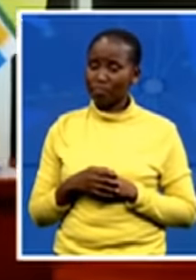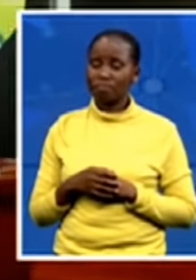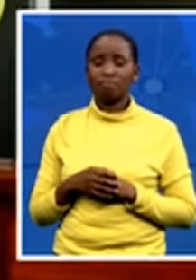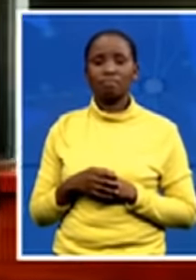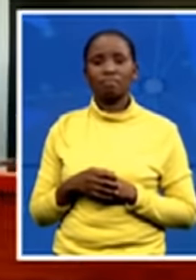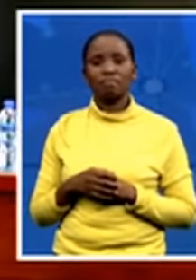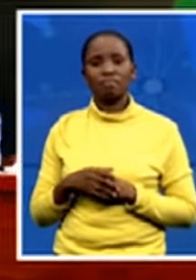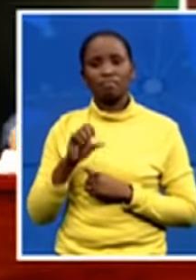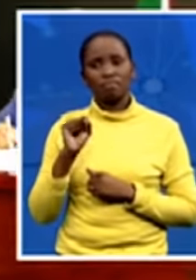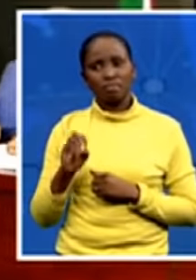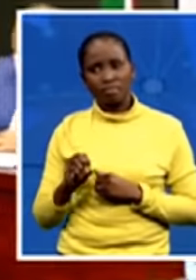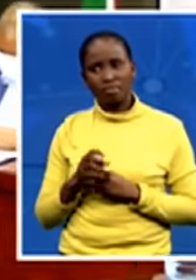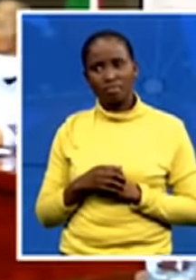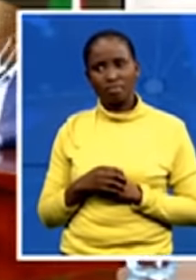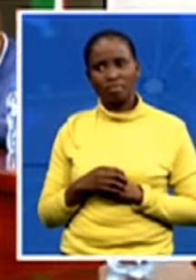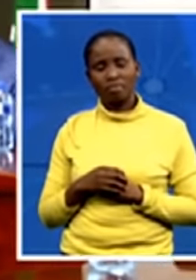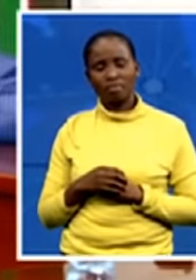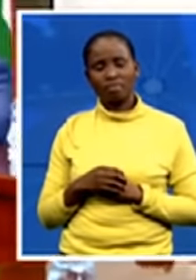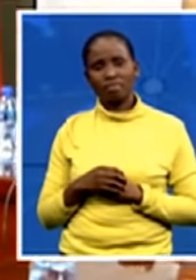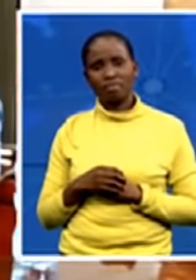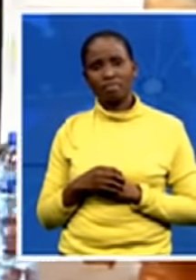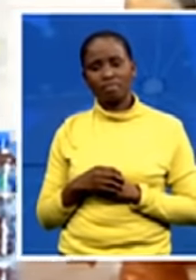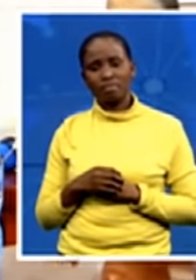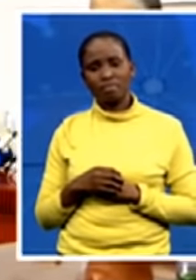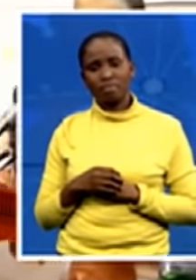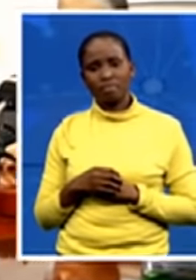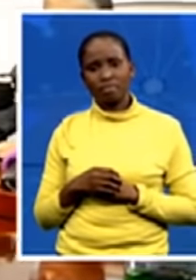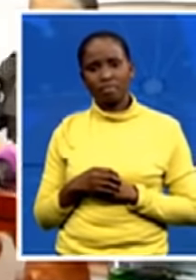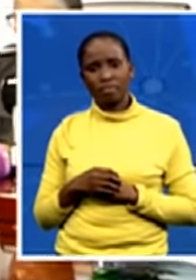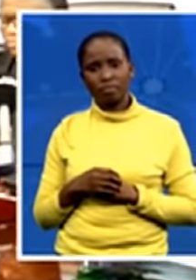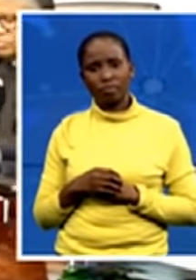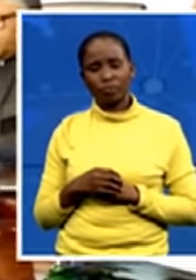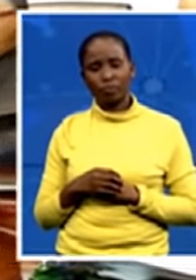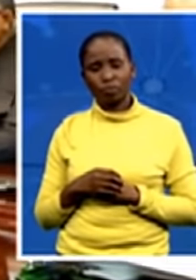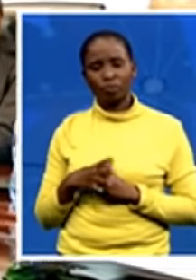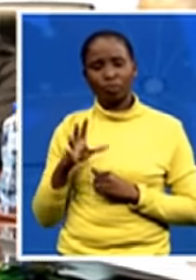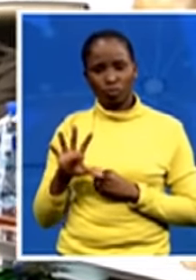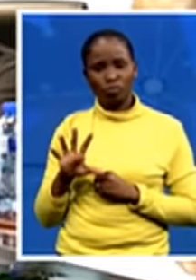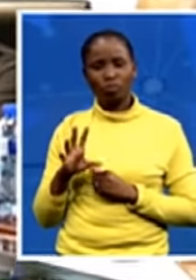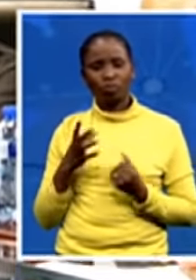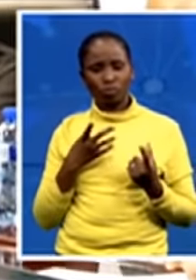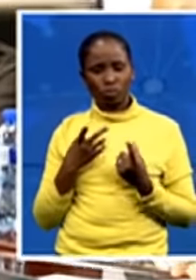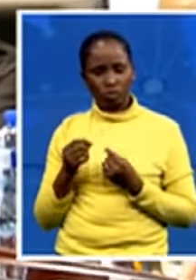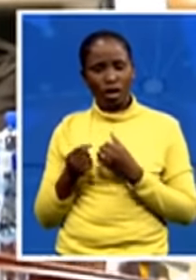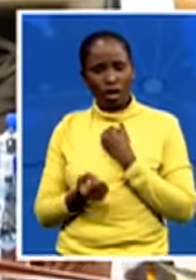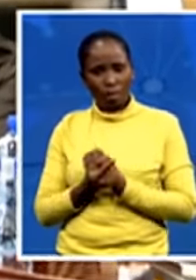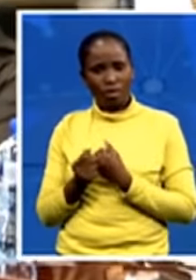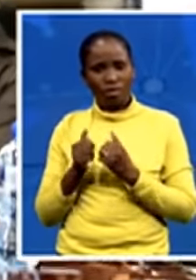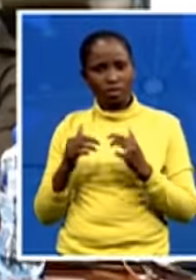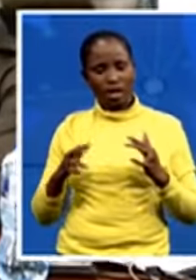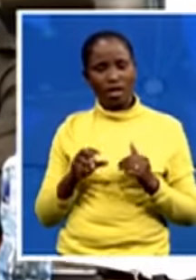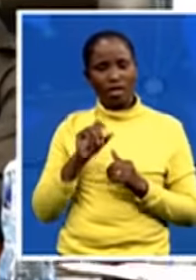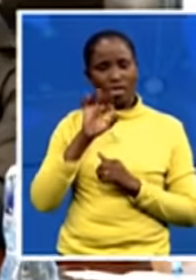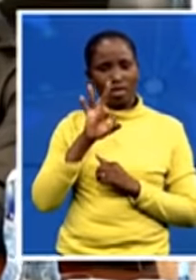extended until the 31st of March. Will these backlogs be addressed by